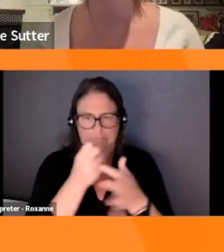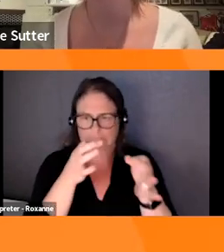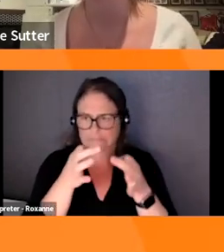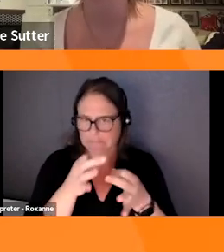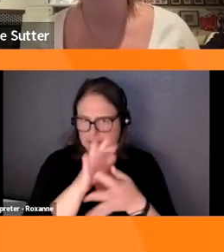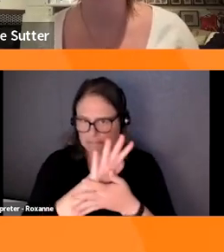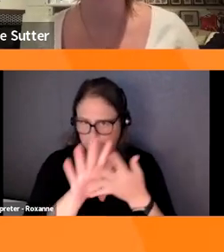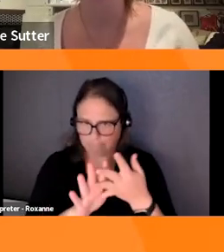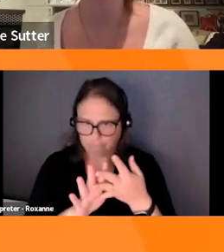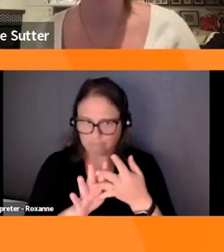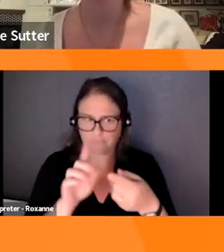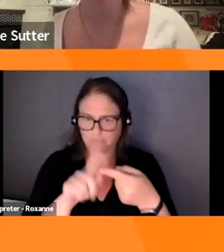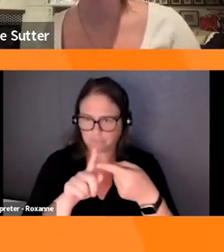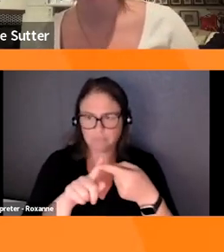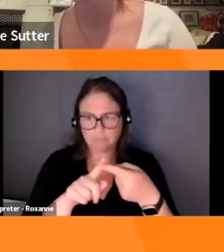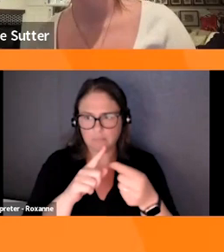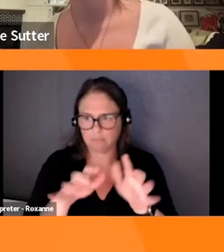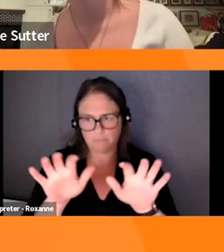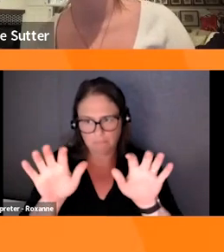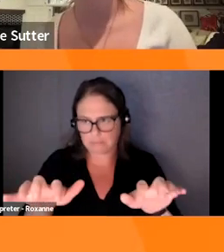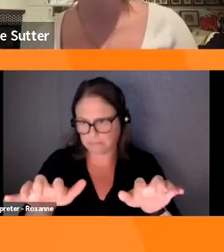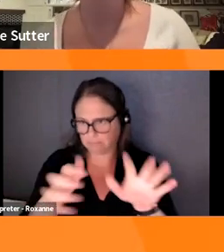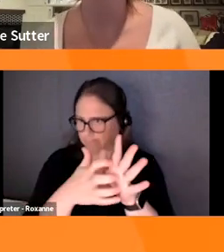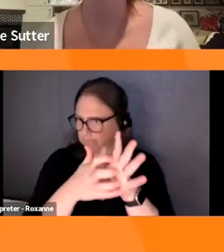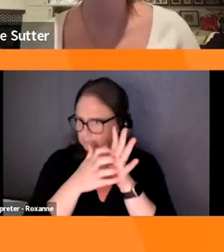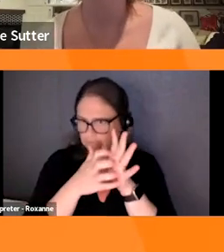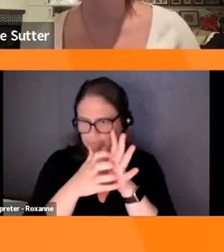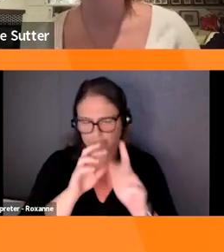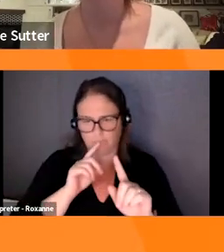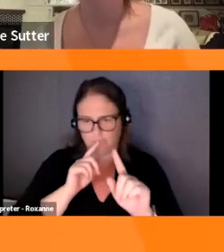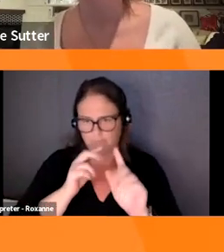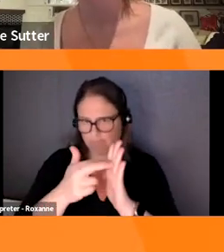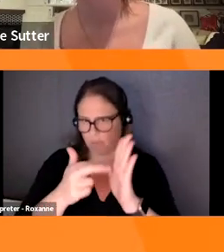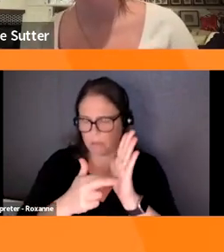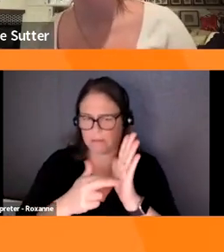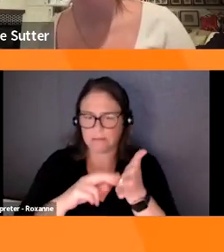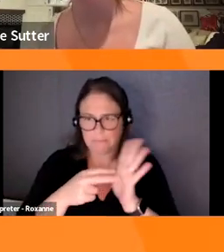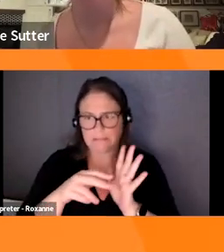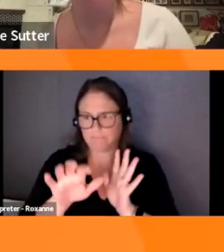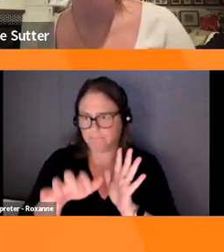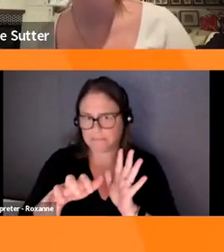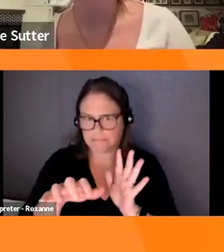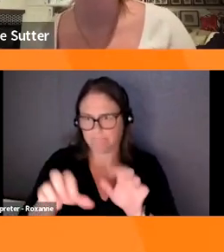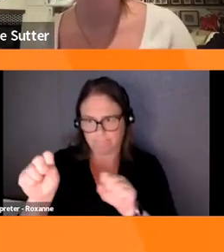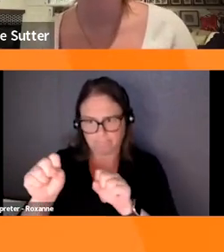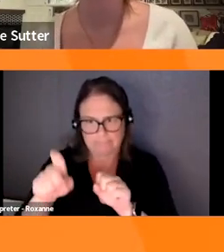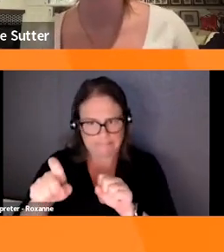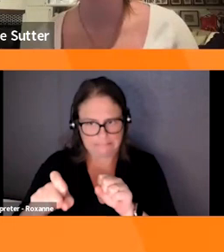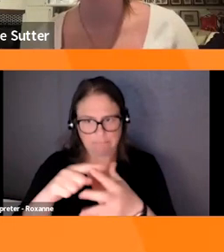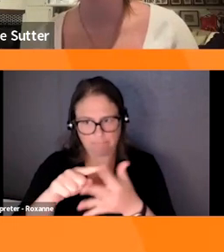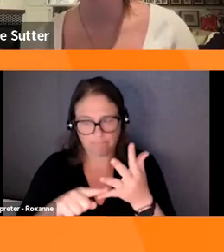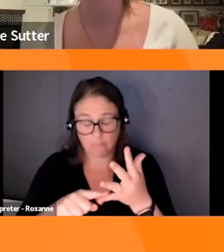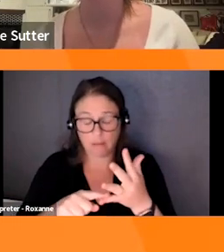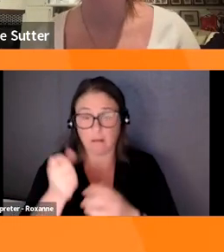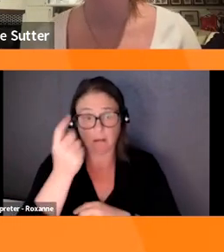So the first is the mandatory regulations. So these are more like the need to do's. Some places have put in